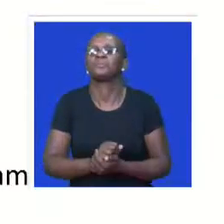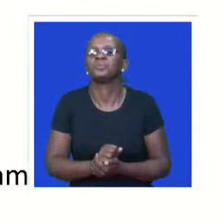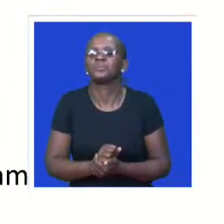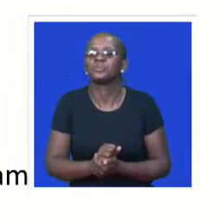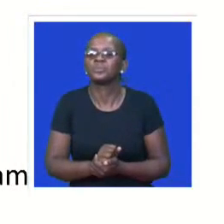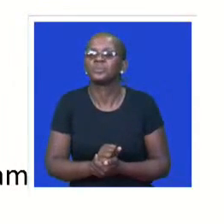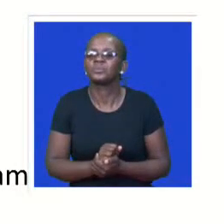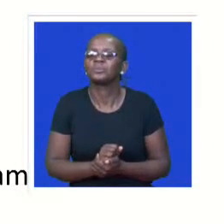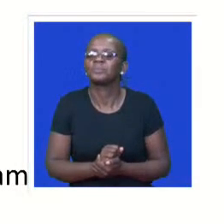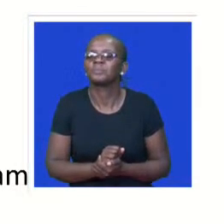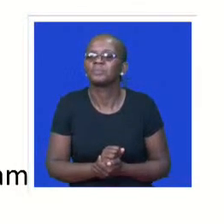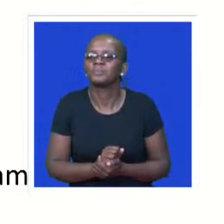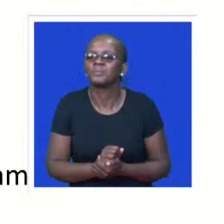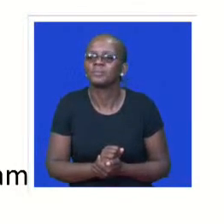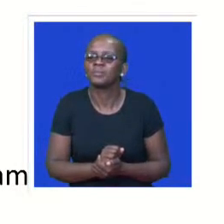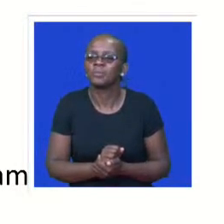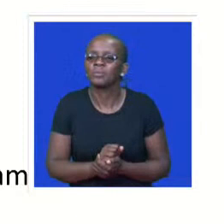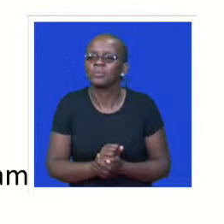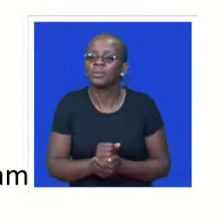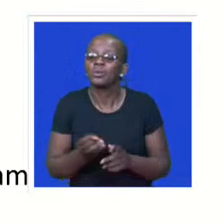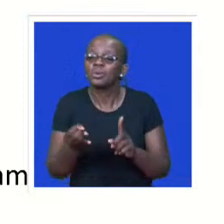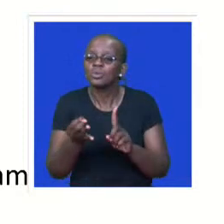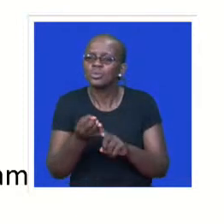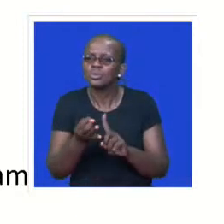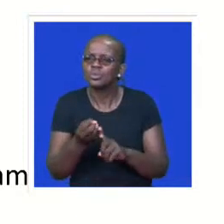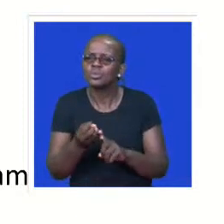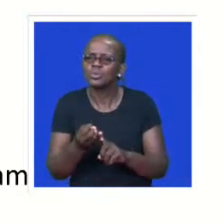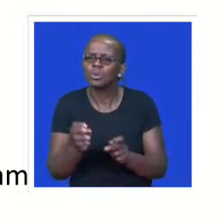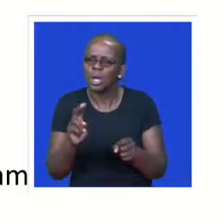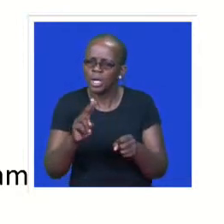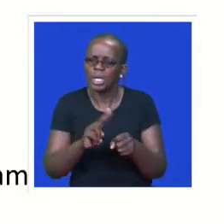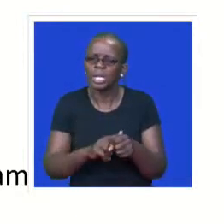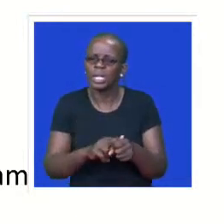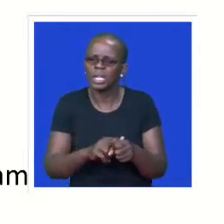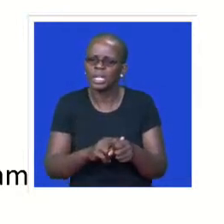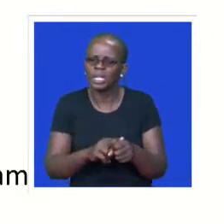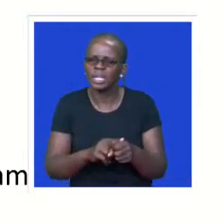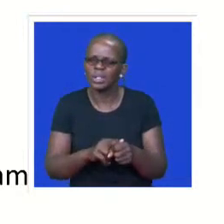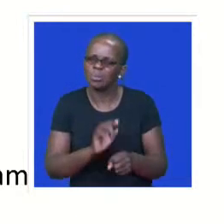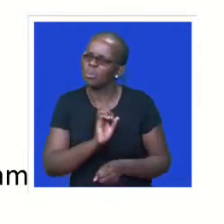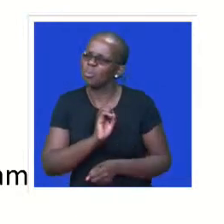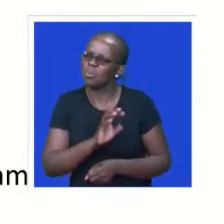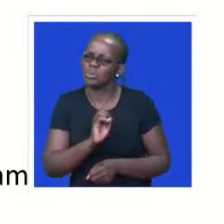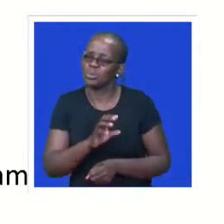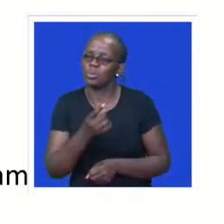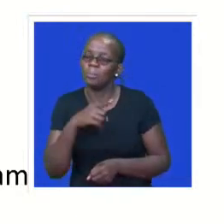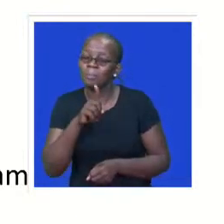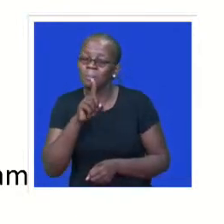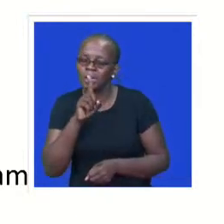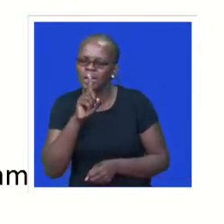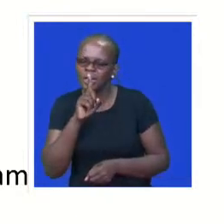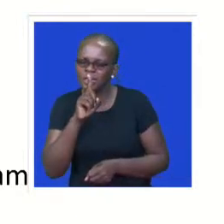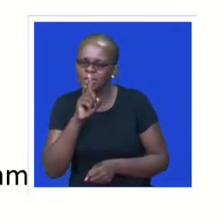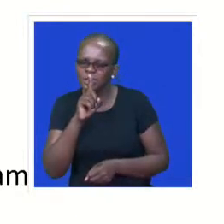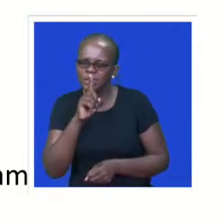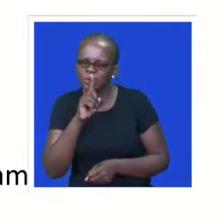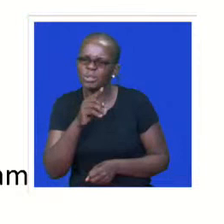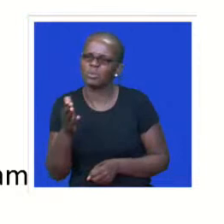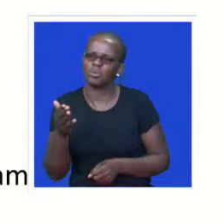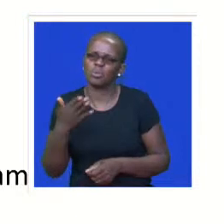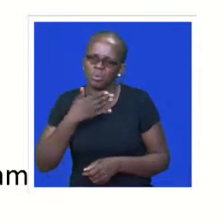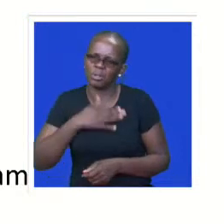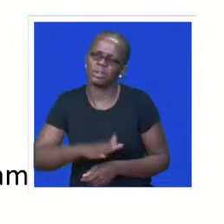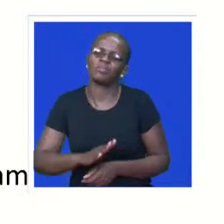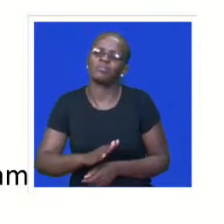given another case to desire her husband, to always desire her husband, but that woman will still